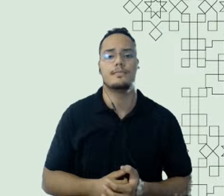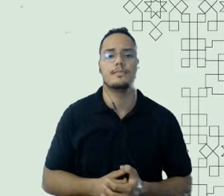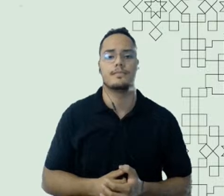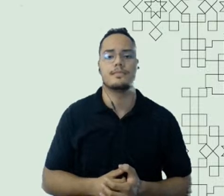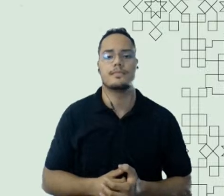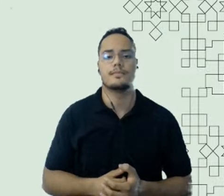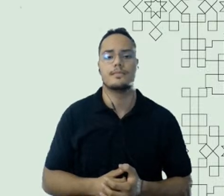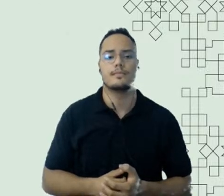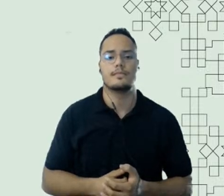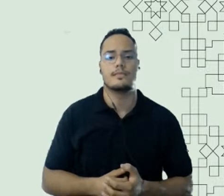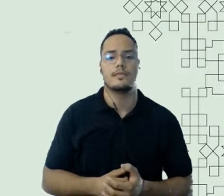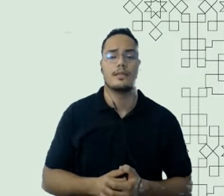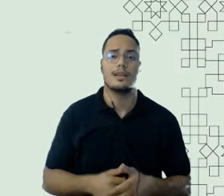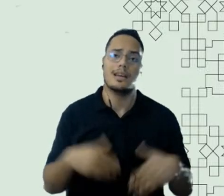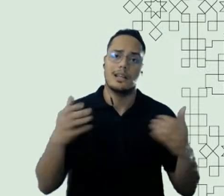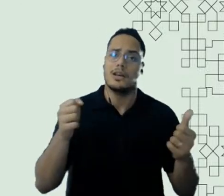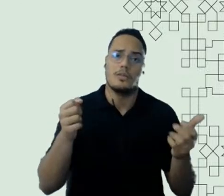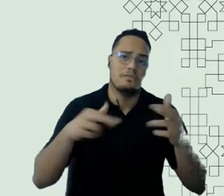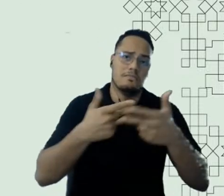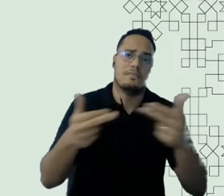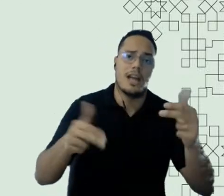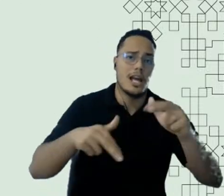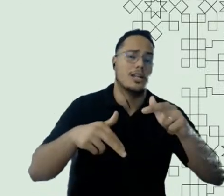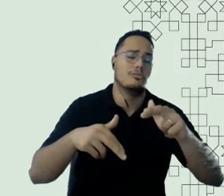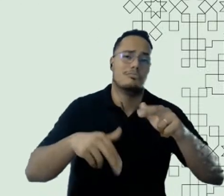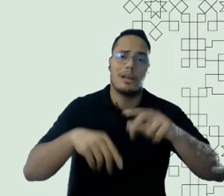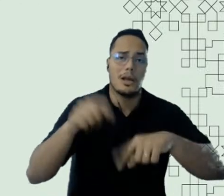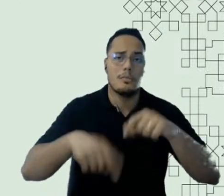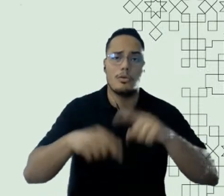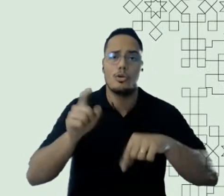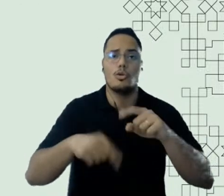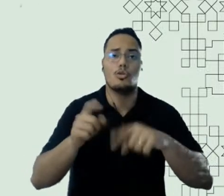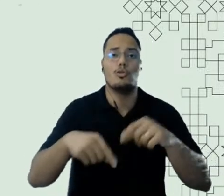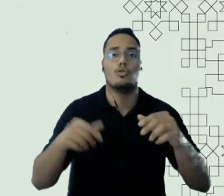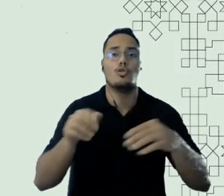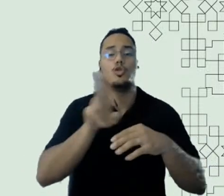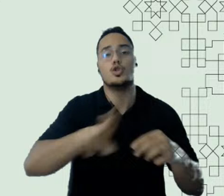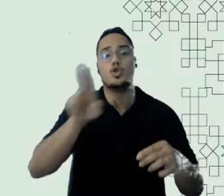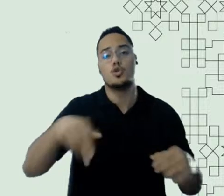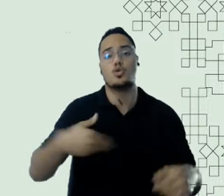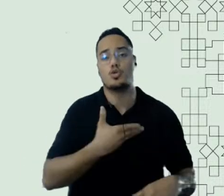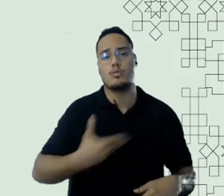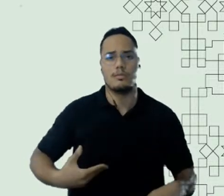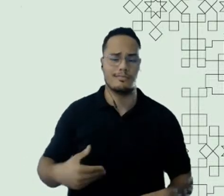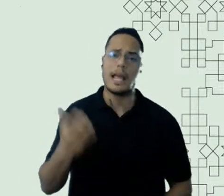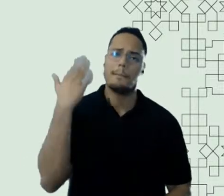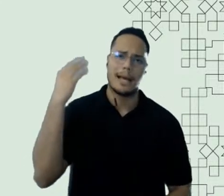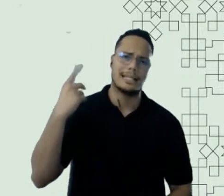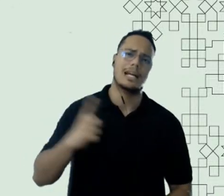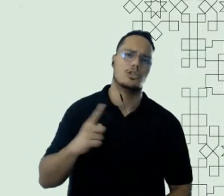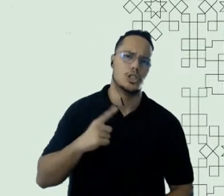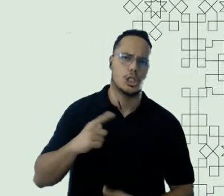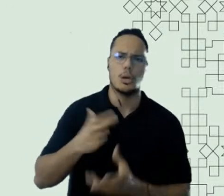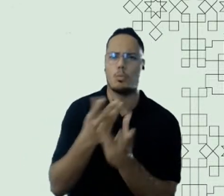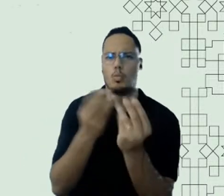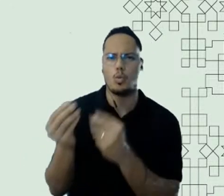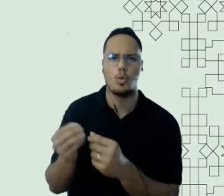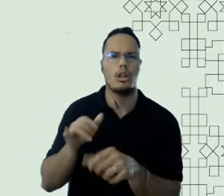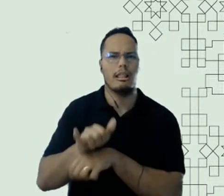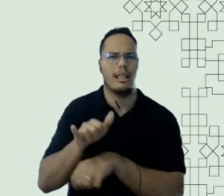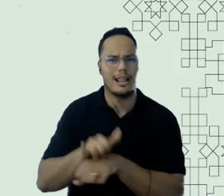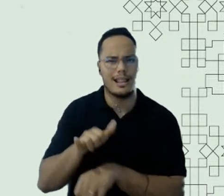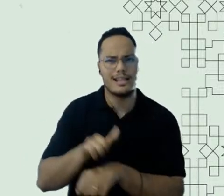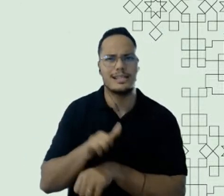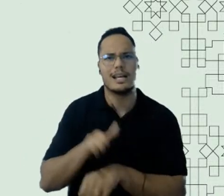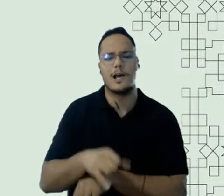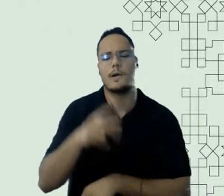was piracy, but it was also at the time where we look again at copyright legislation, it was declining because of the emergence